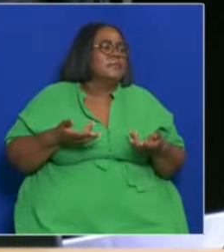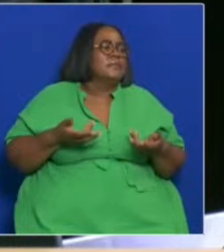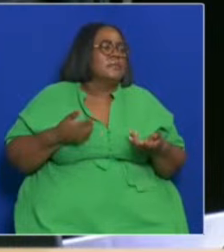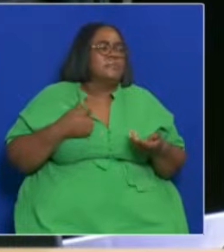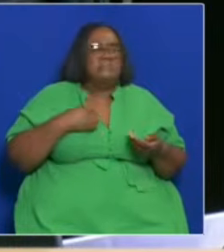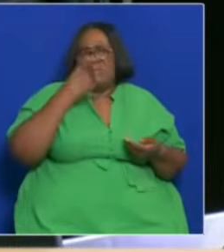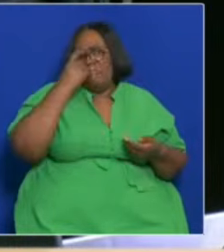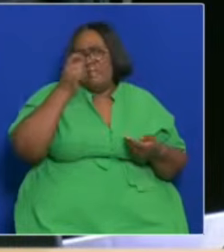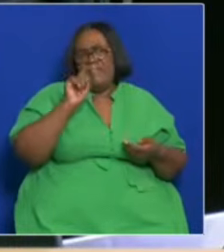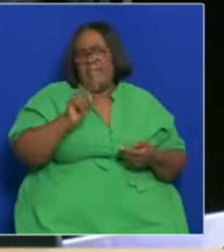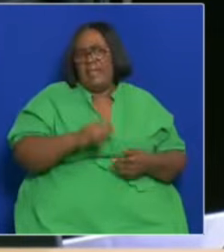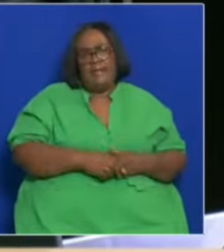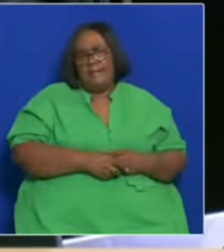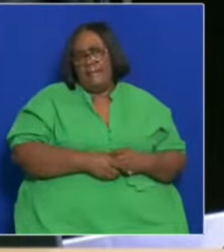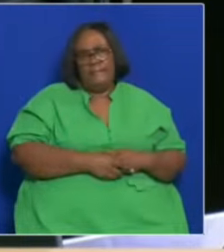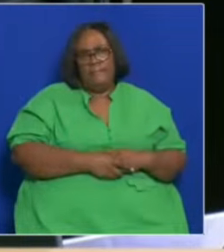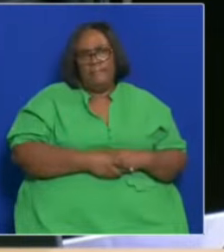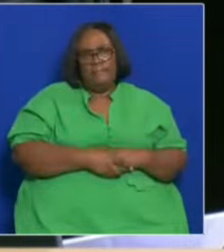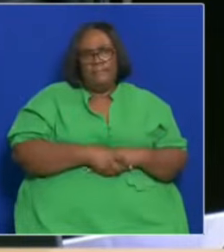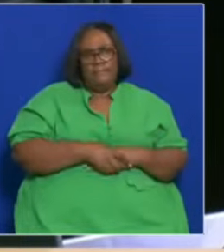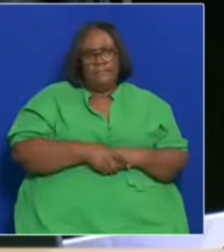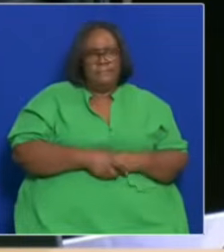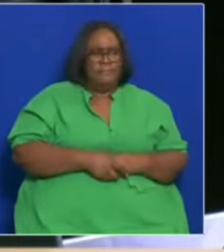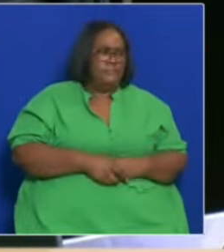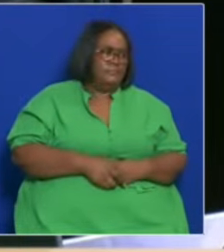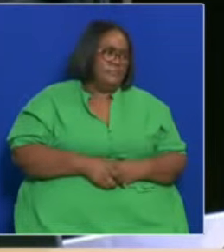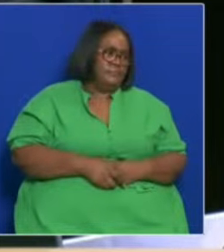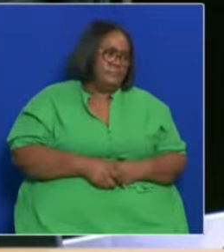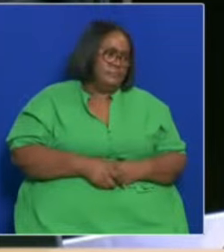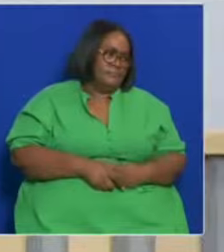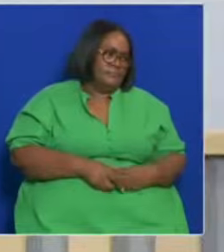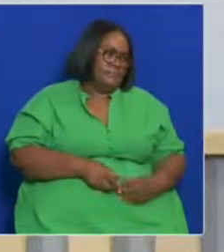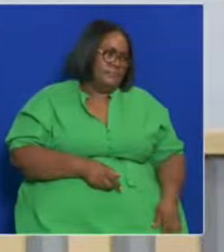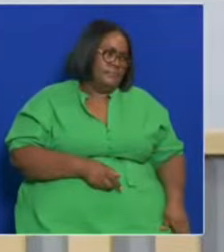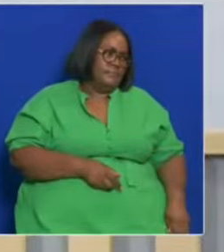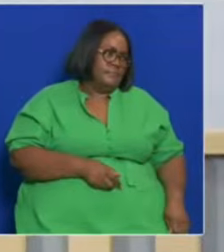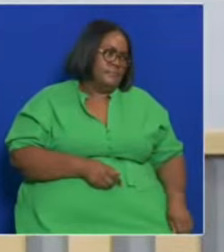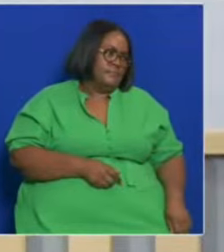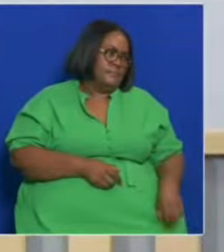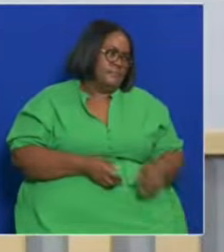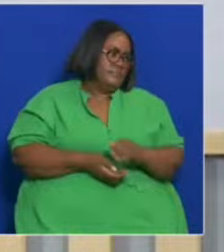there ever was such a presentation, Mr. Sesoko.